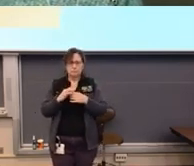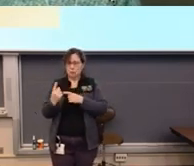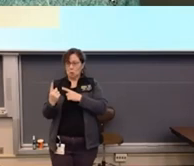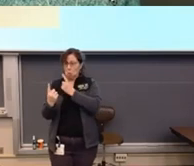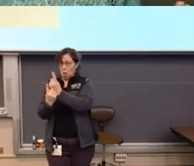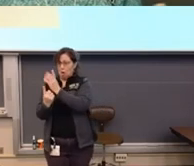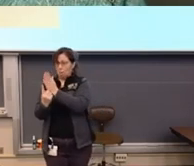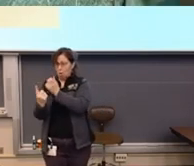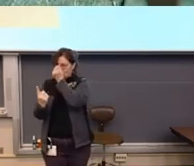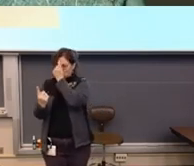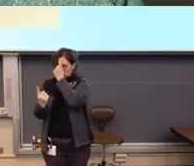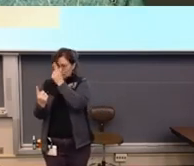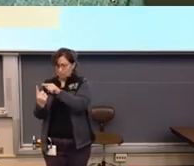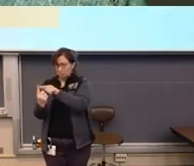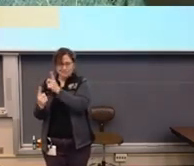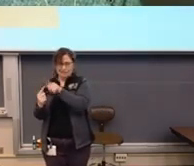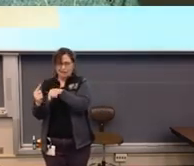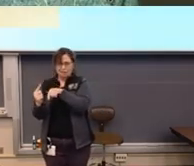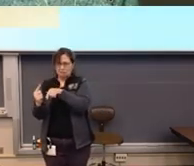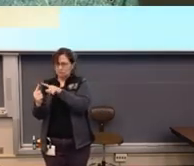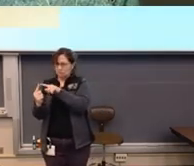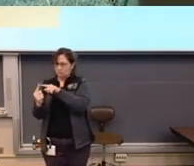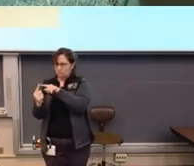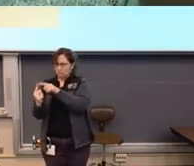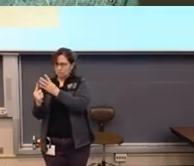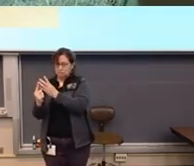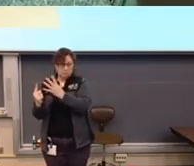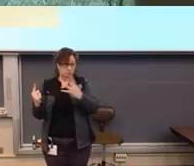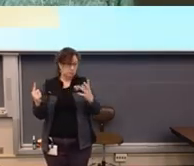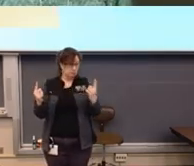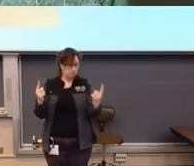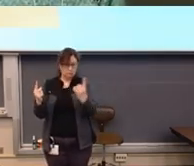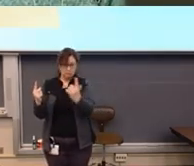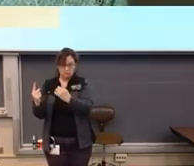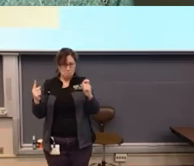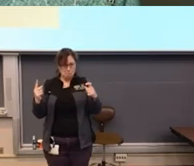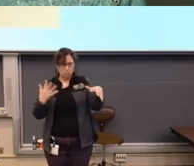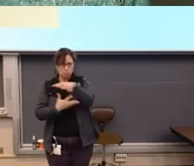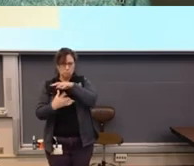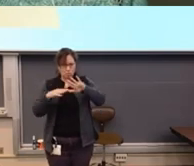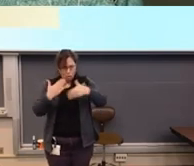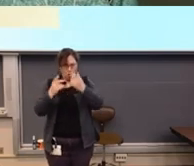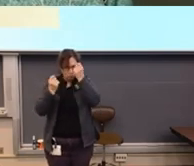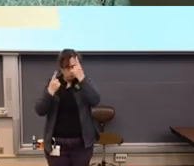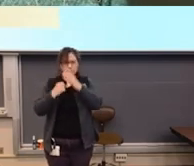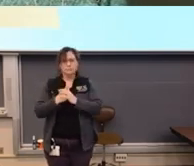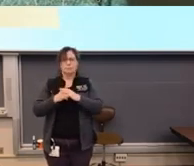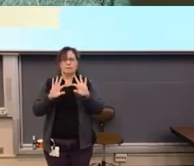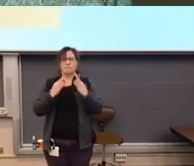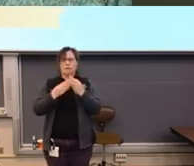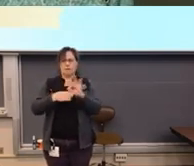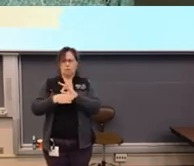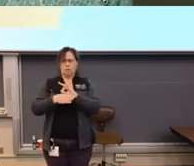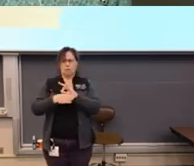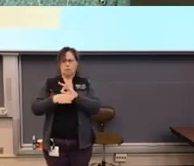you only know, you can't understand the whole thing if you only understand one person. Family functioning can't be understood